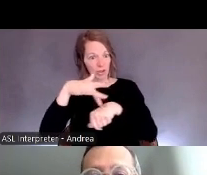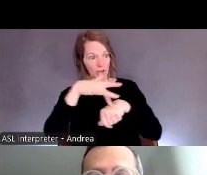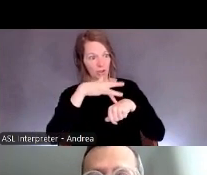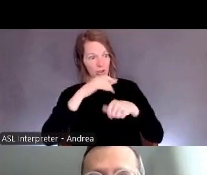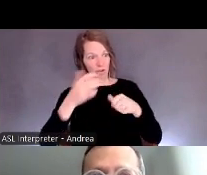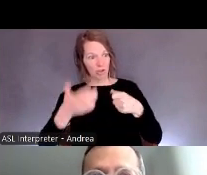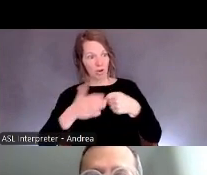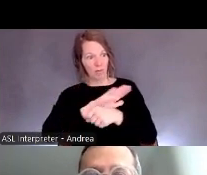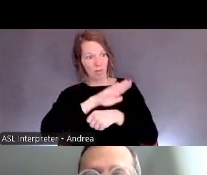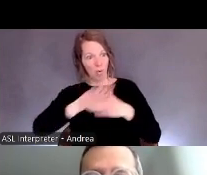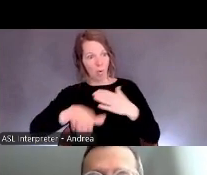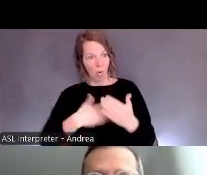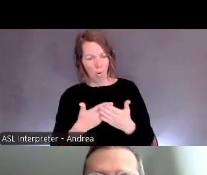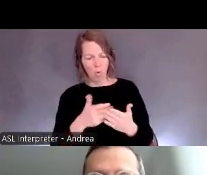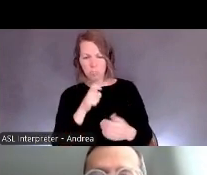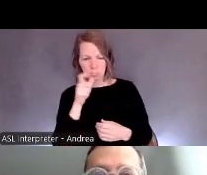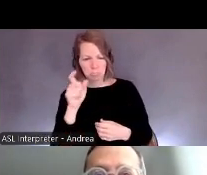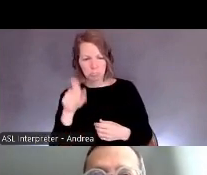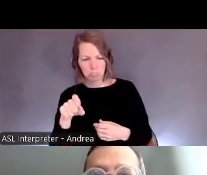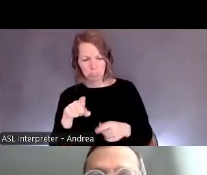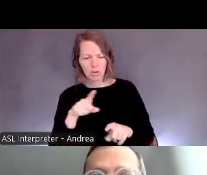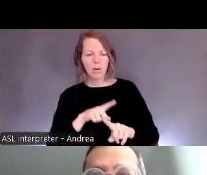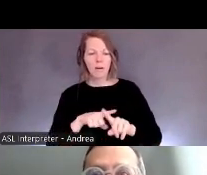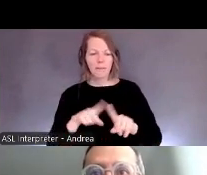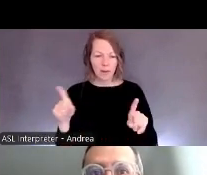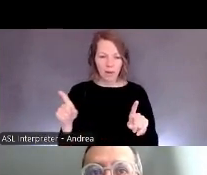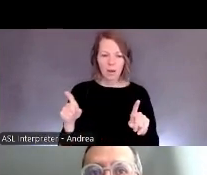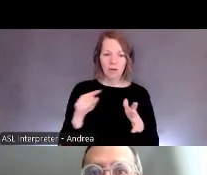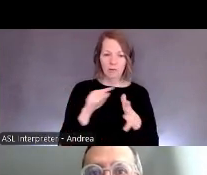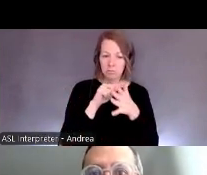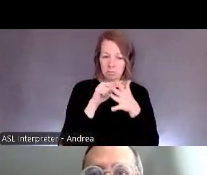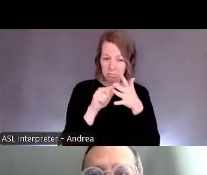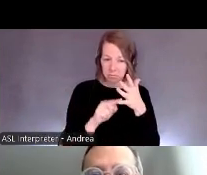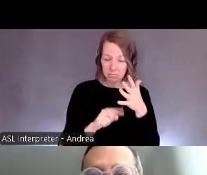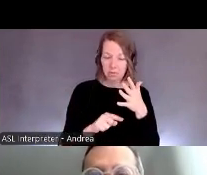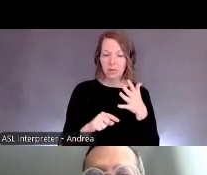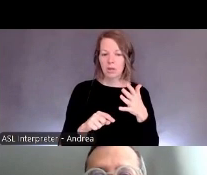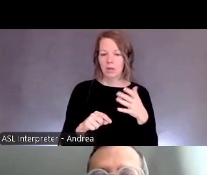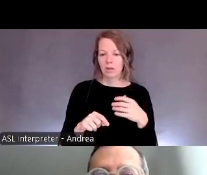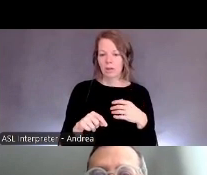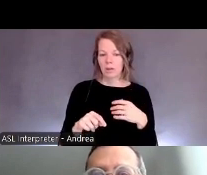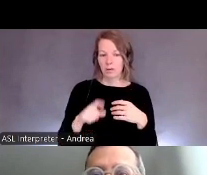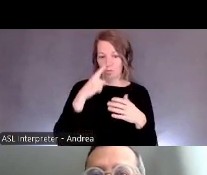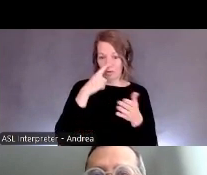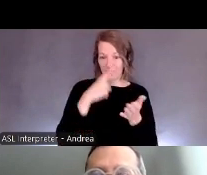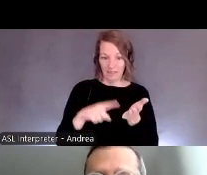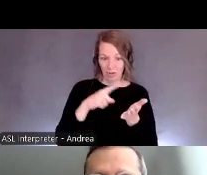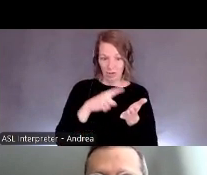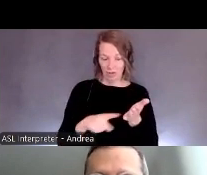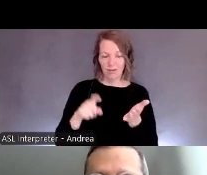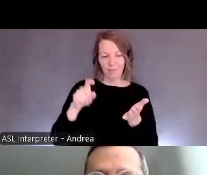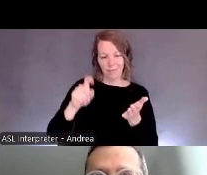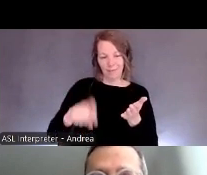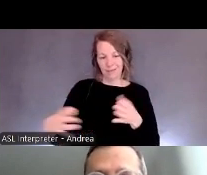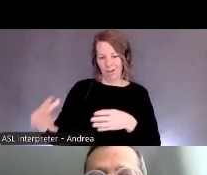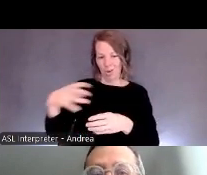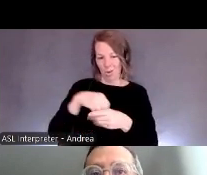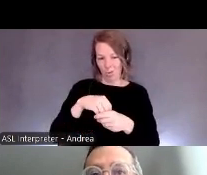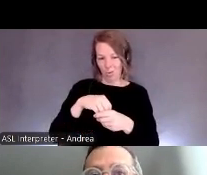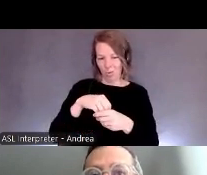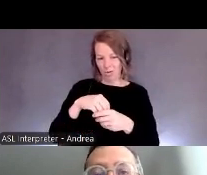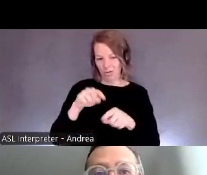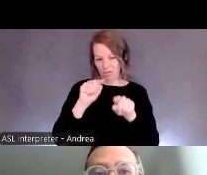but this means that when any meaningful research that is going to be considered by